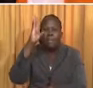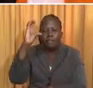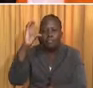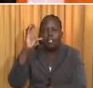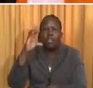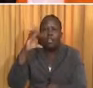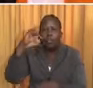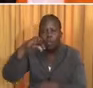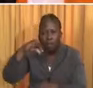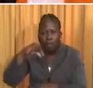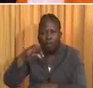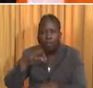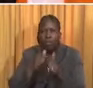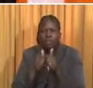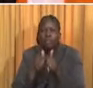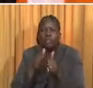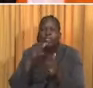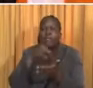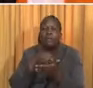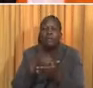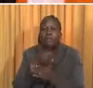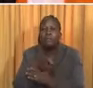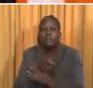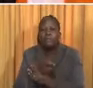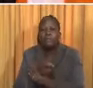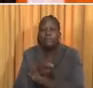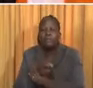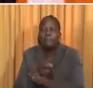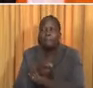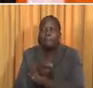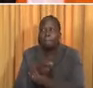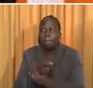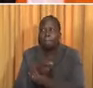any of its business under Article 257 of the